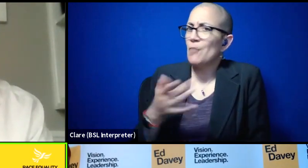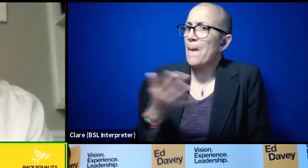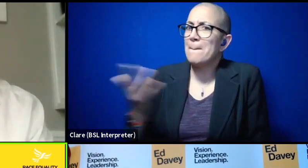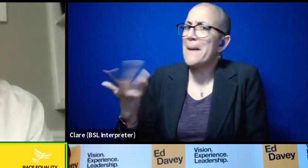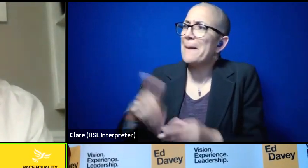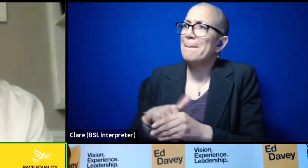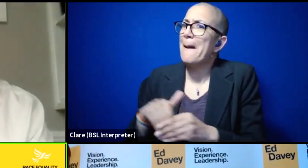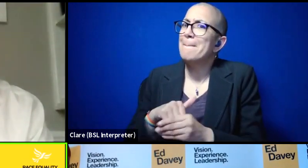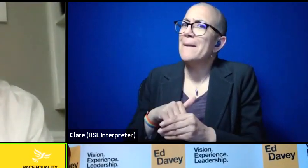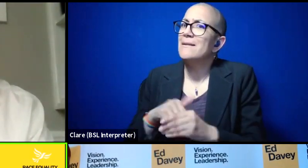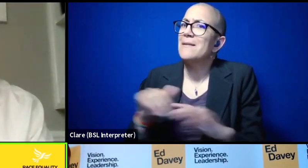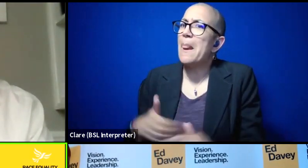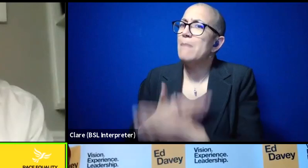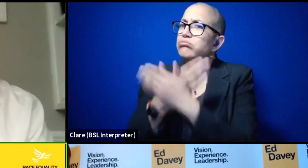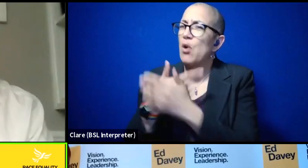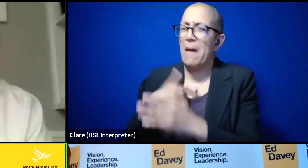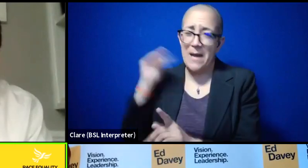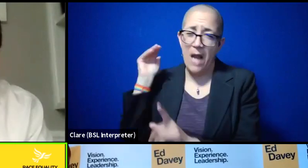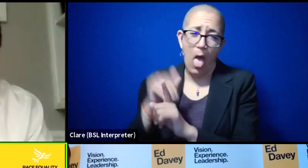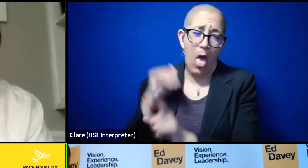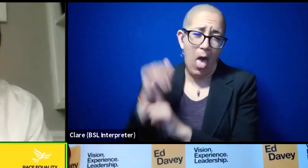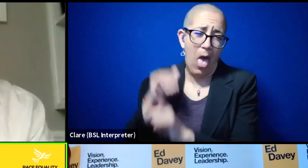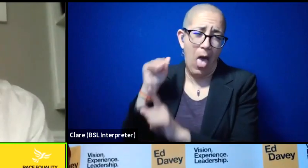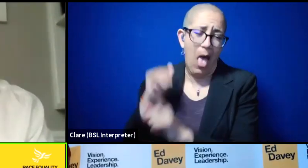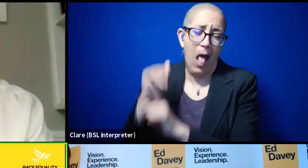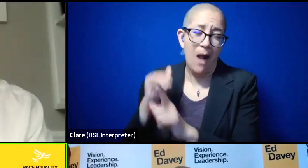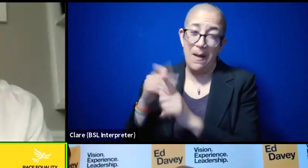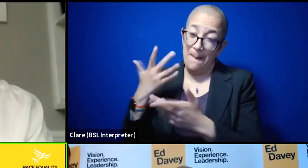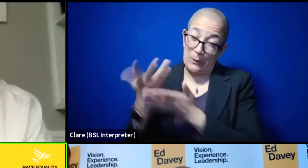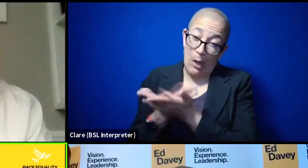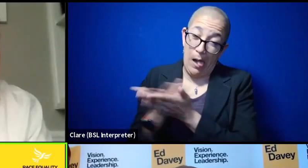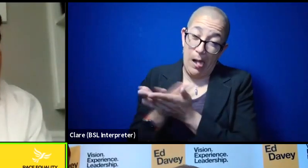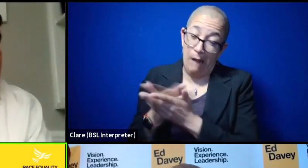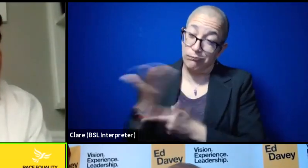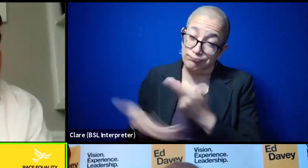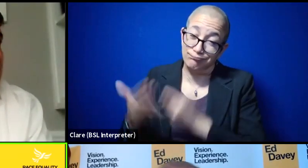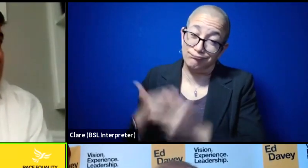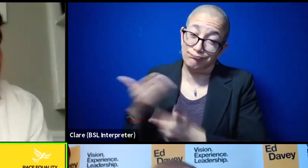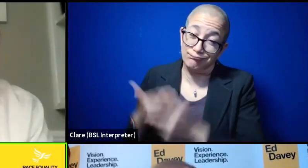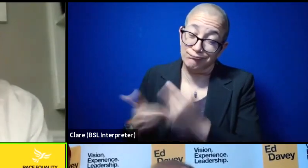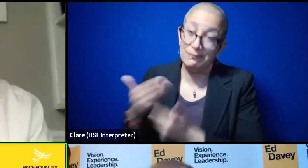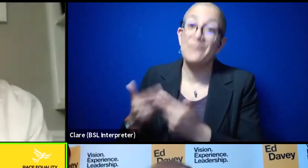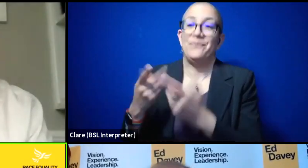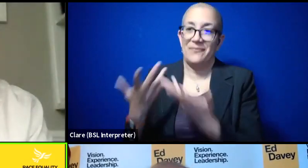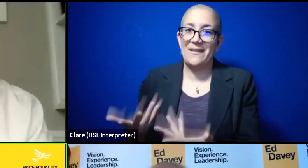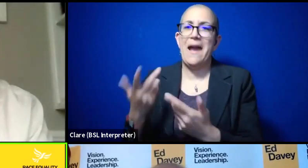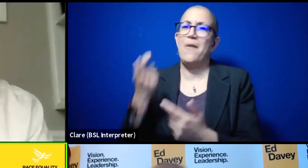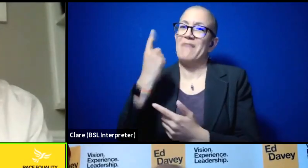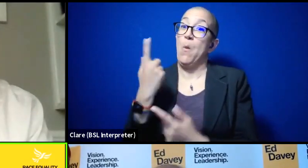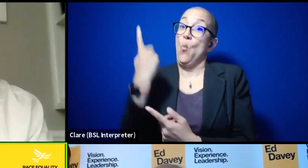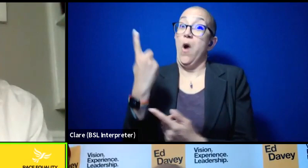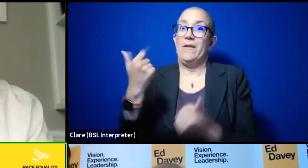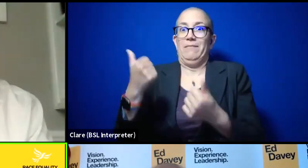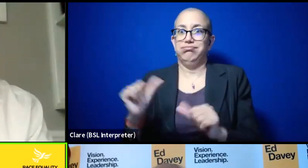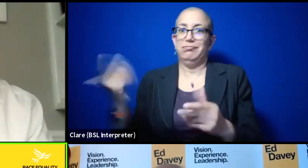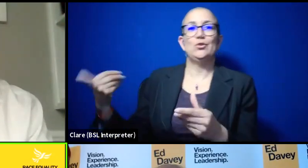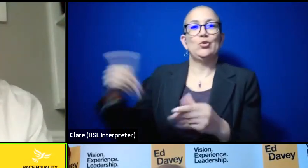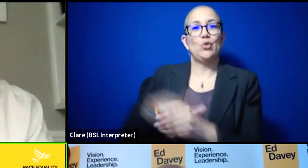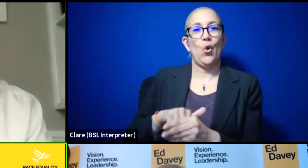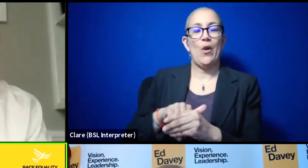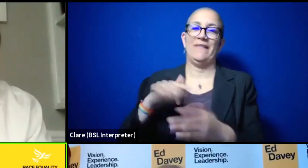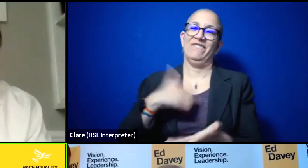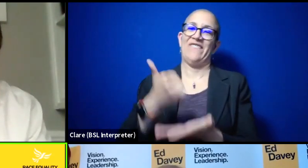I hounded them and have hounded them. And I'm delighted to say, having talked at this story a few times, I understand one has now joined, and that's fantastic. And I'm